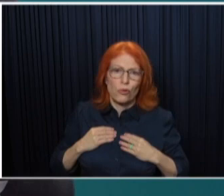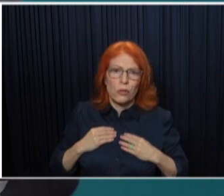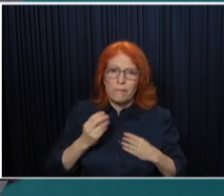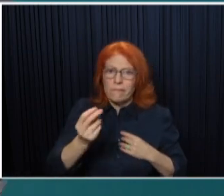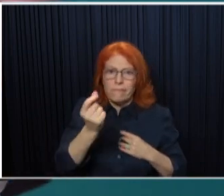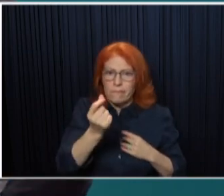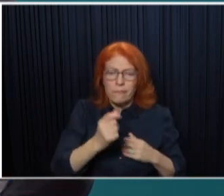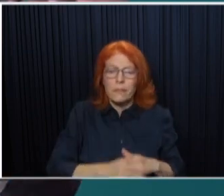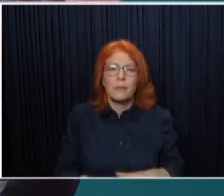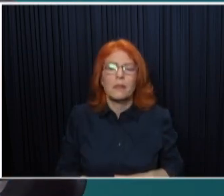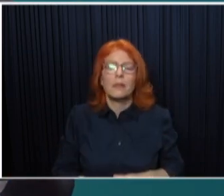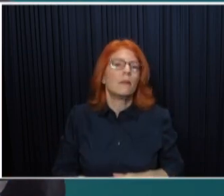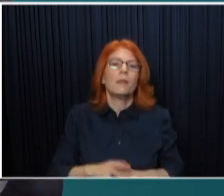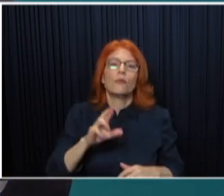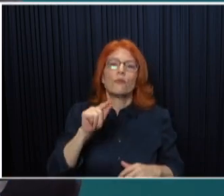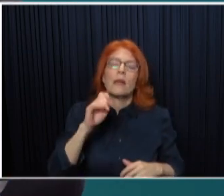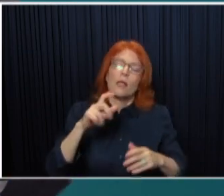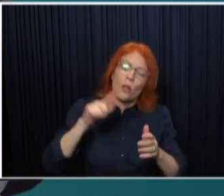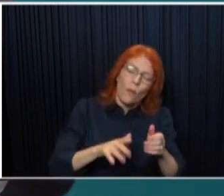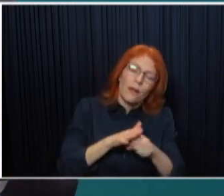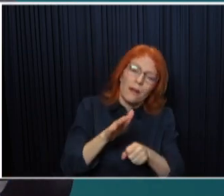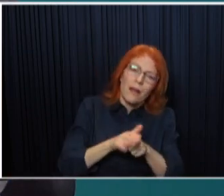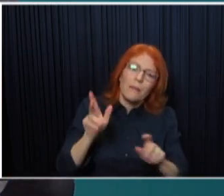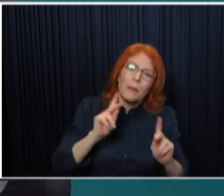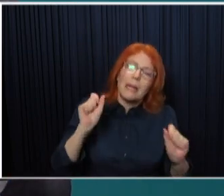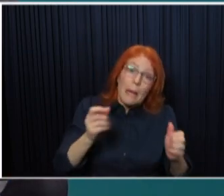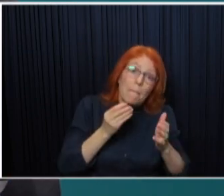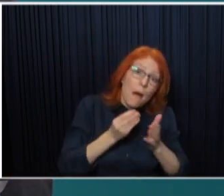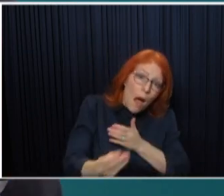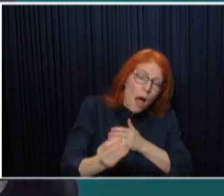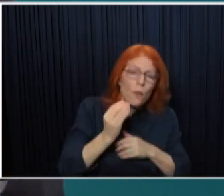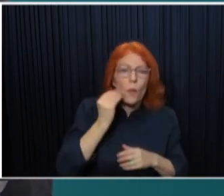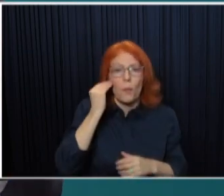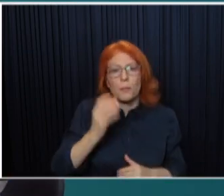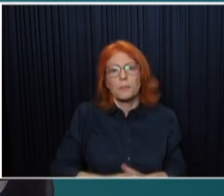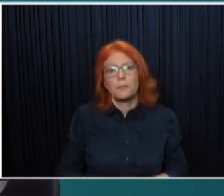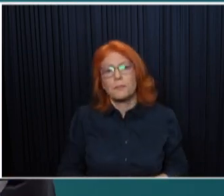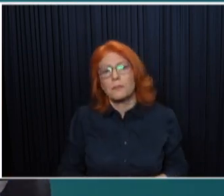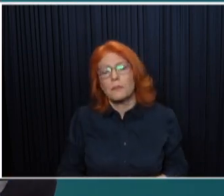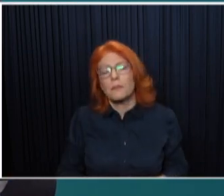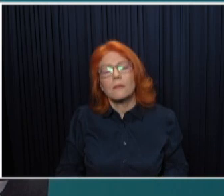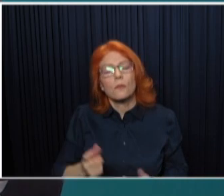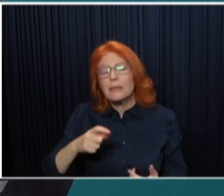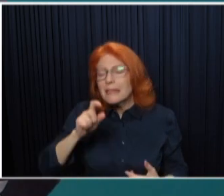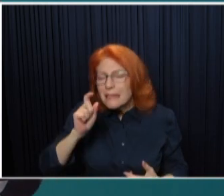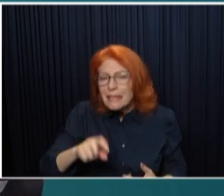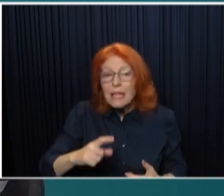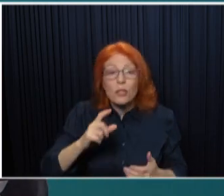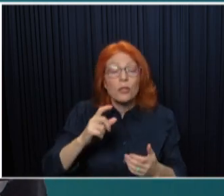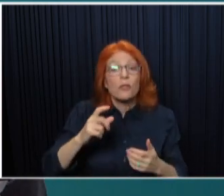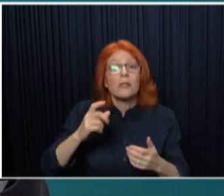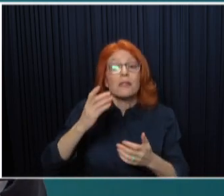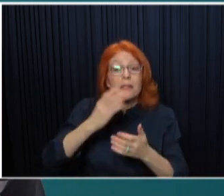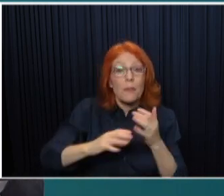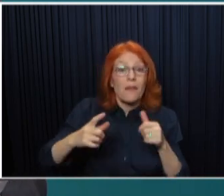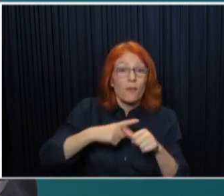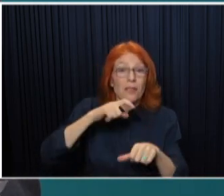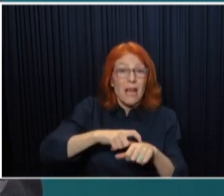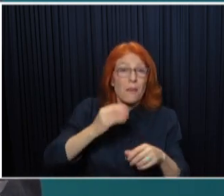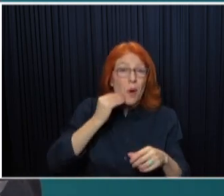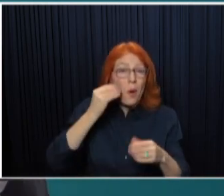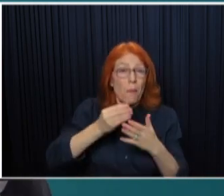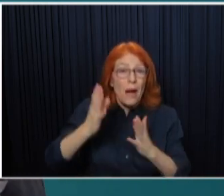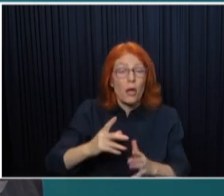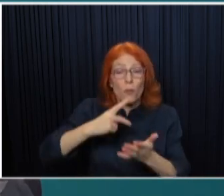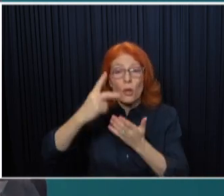keeping the rates low enough that folks can buy into it. We do need to refund some of these first-time home buyer